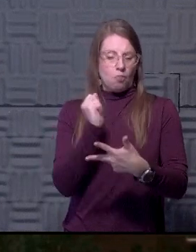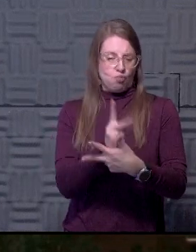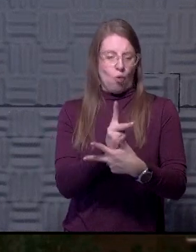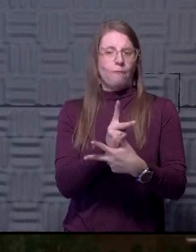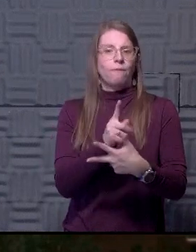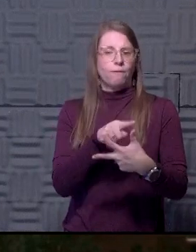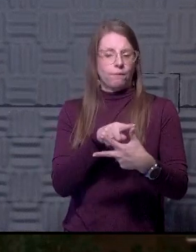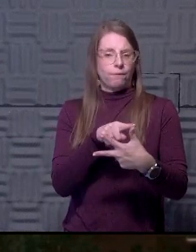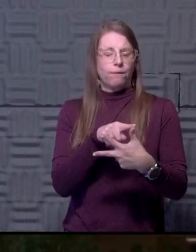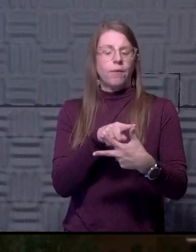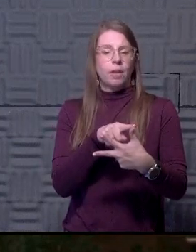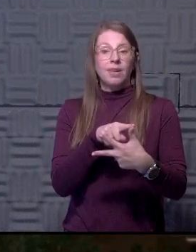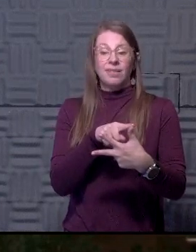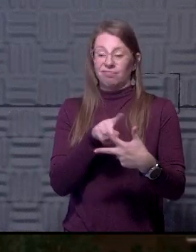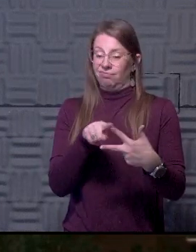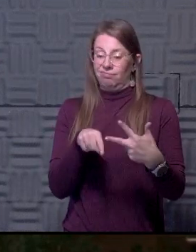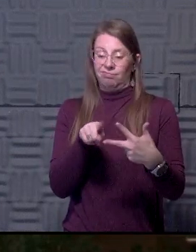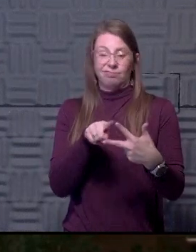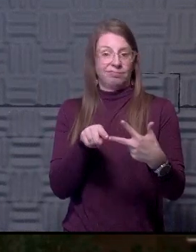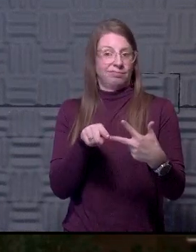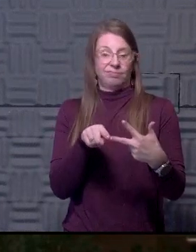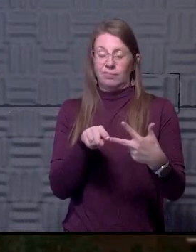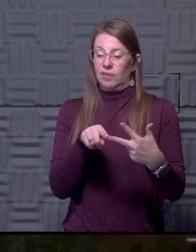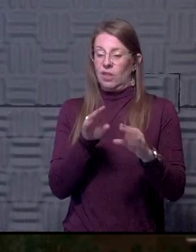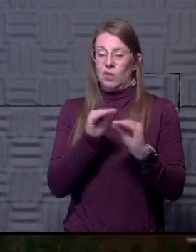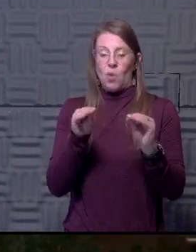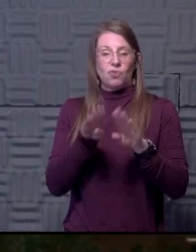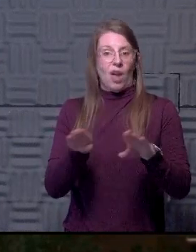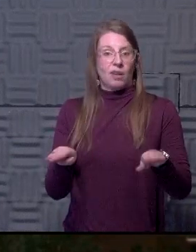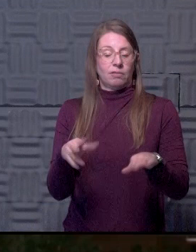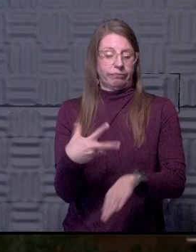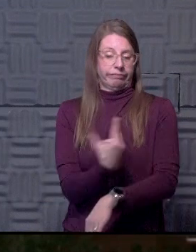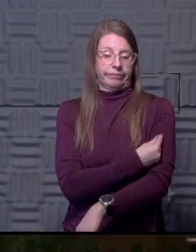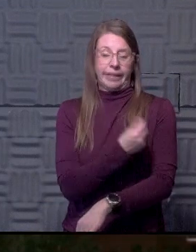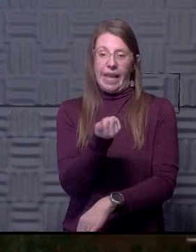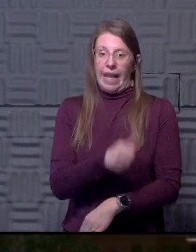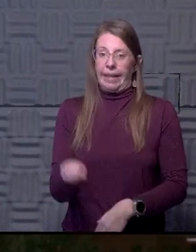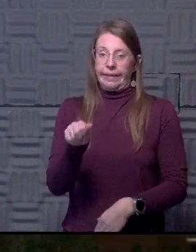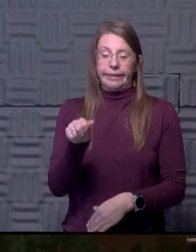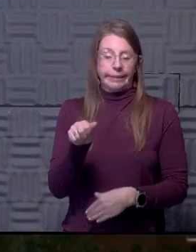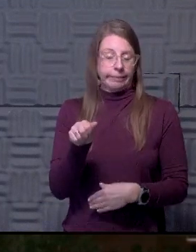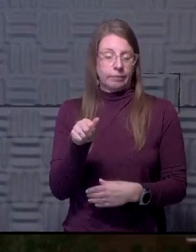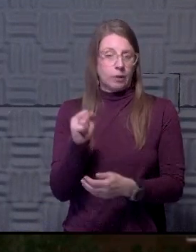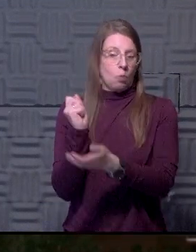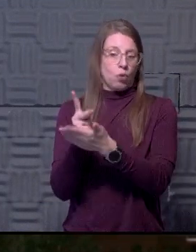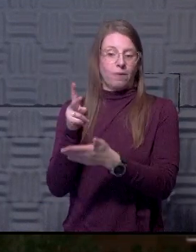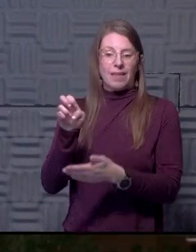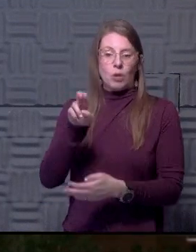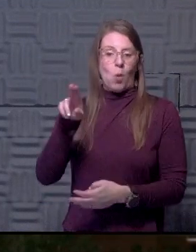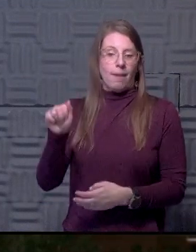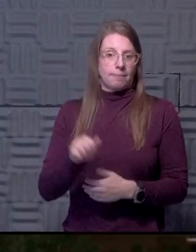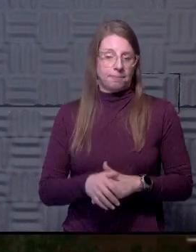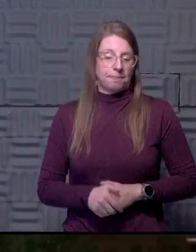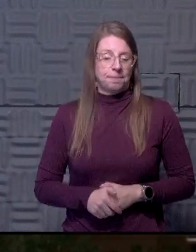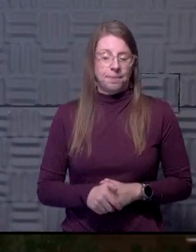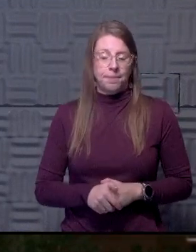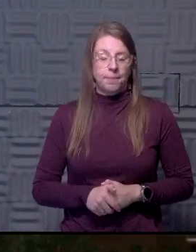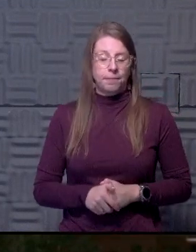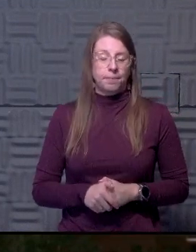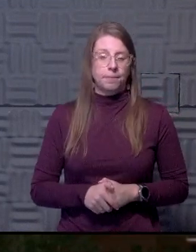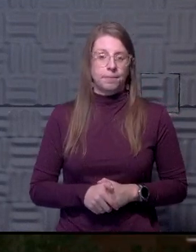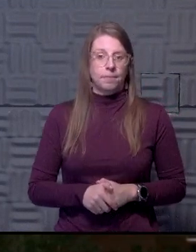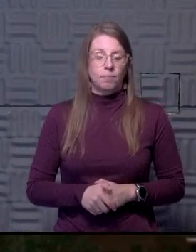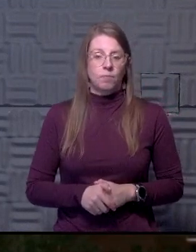that age. But other than that, no child is able to get right now any of the products that has been approved by the EUA. We are